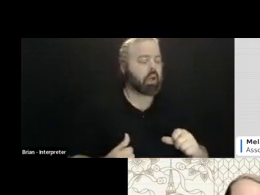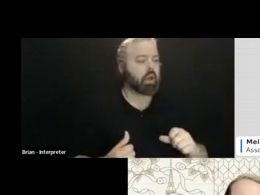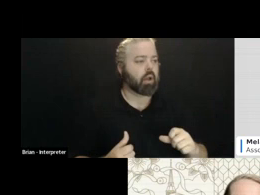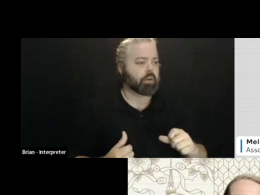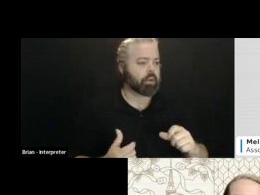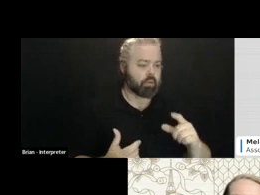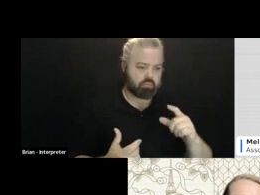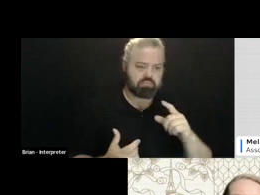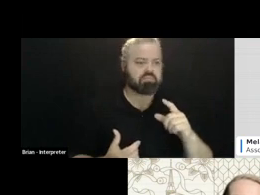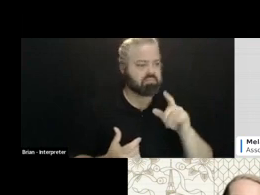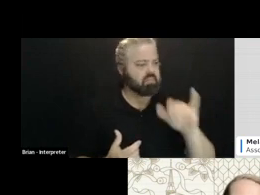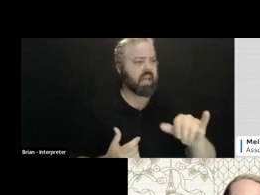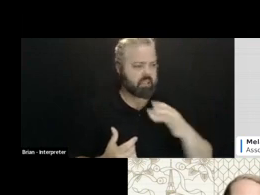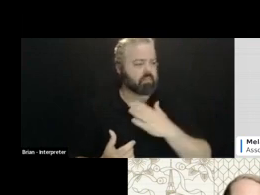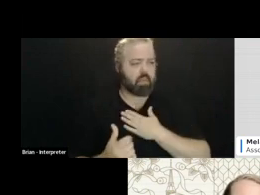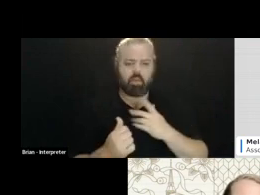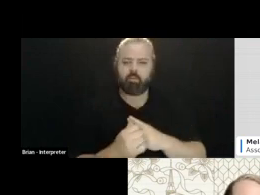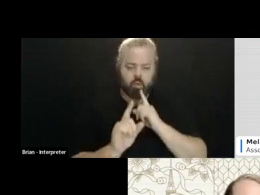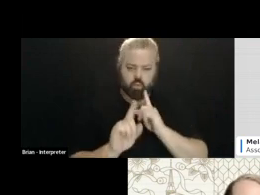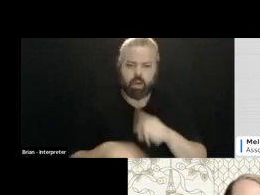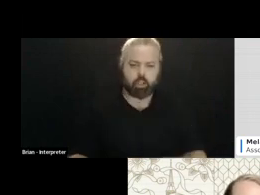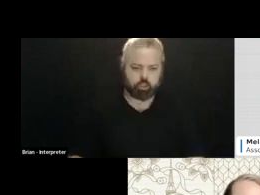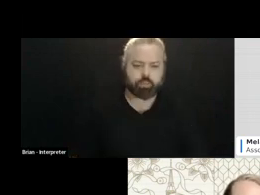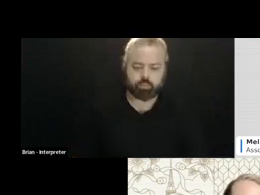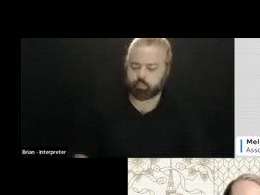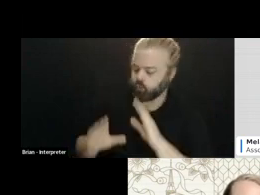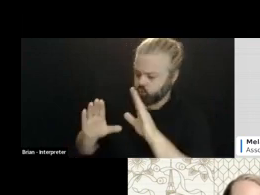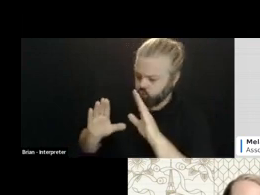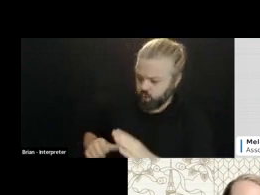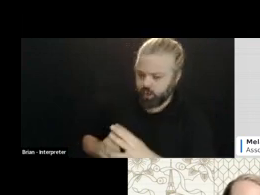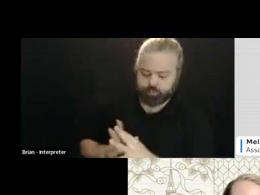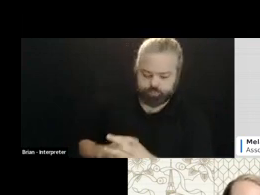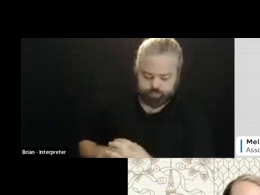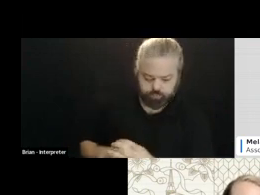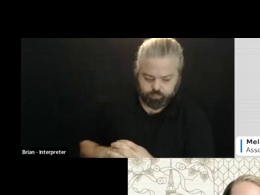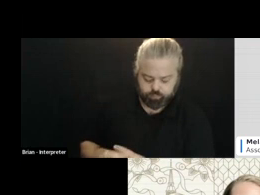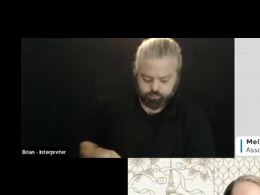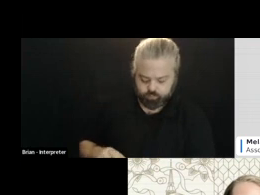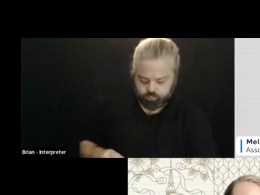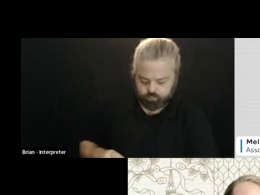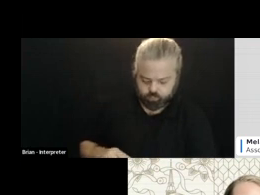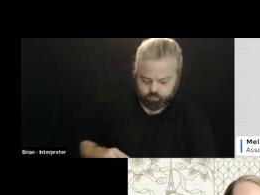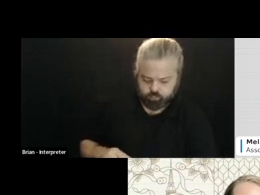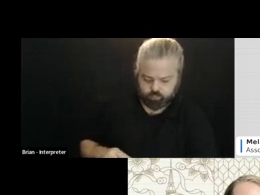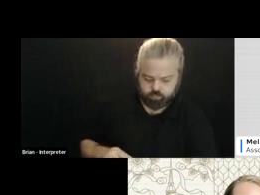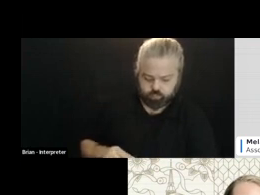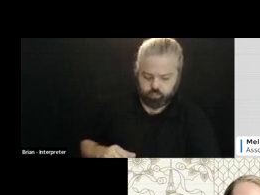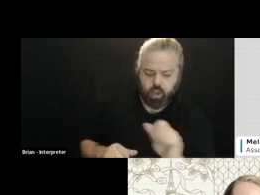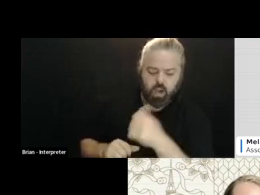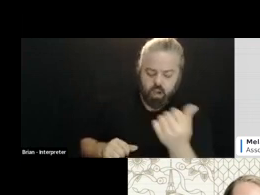Yeah, that's sort of my first reaction. That's great. All right, so another question related